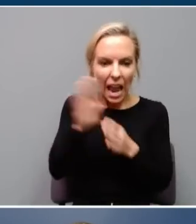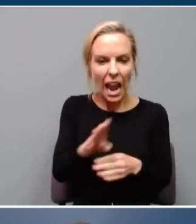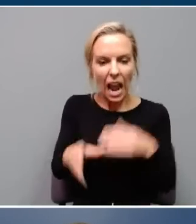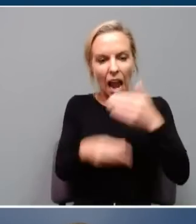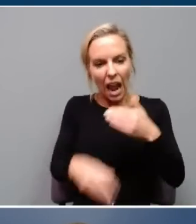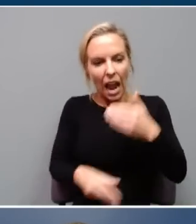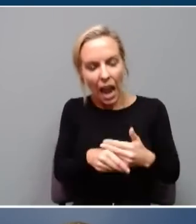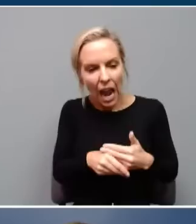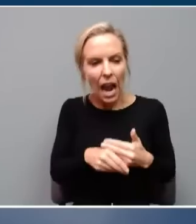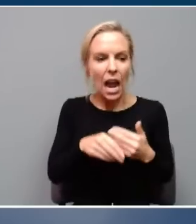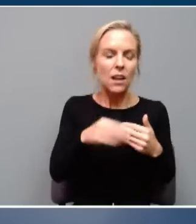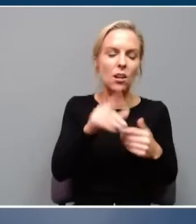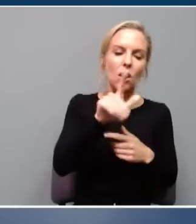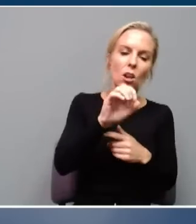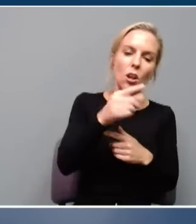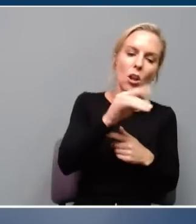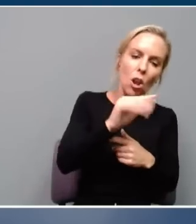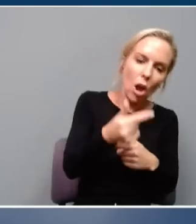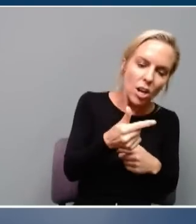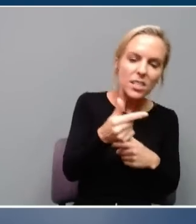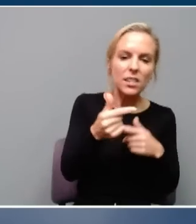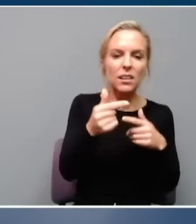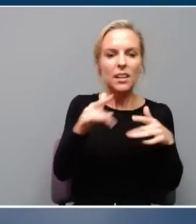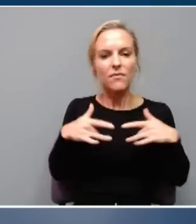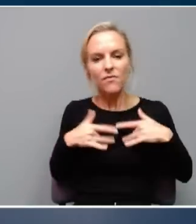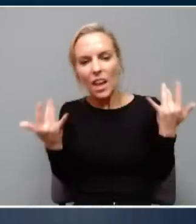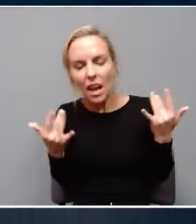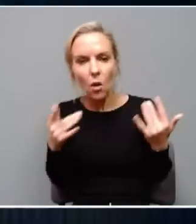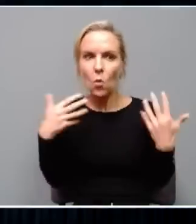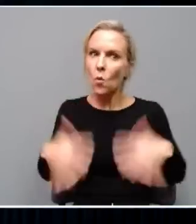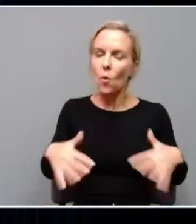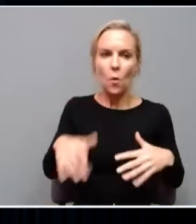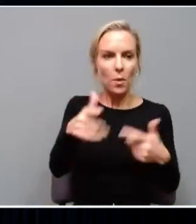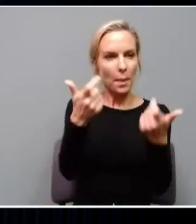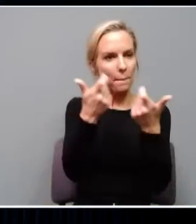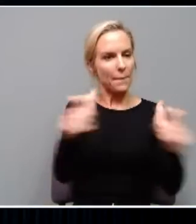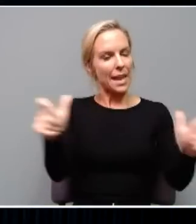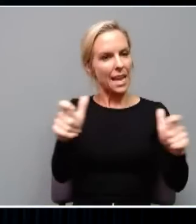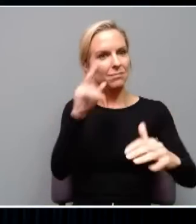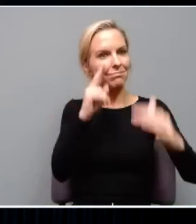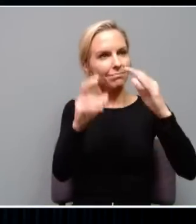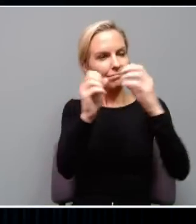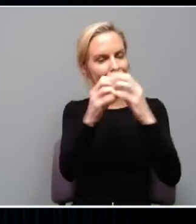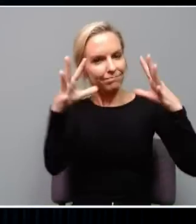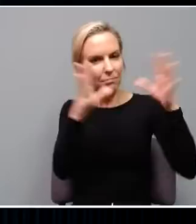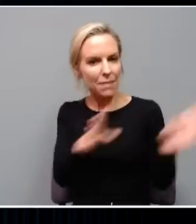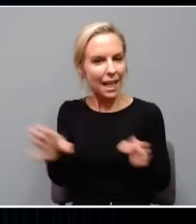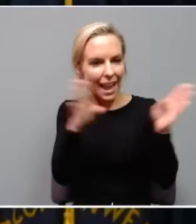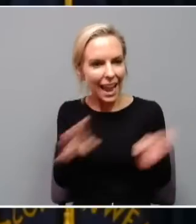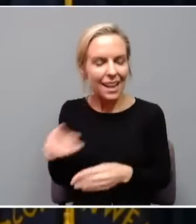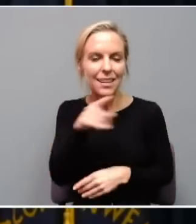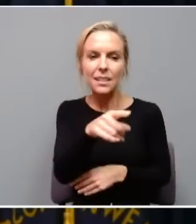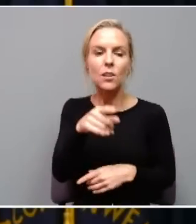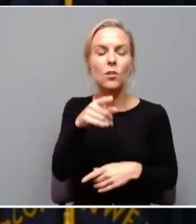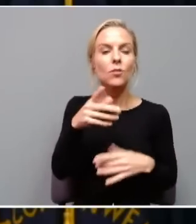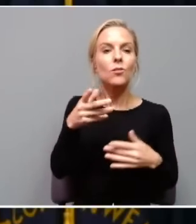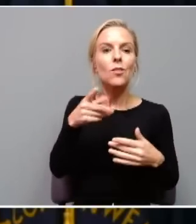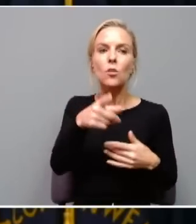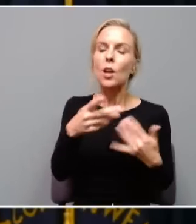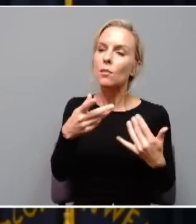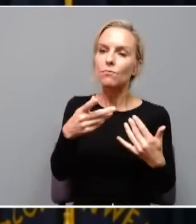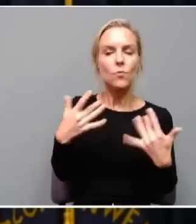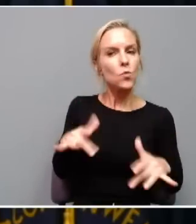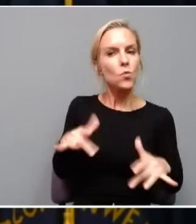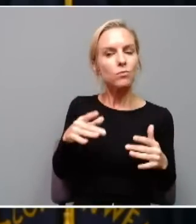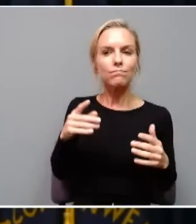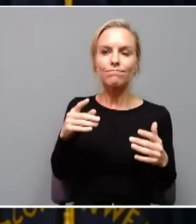big plans, really exciting opportunity. Throughout our pandemic, the spirits industry has remained a bright spot.